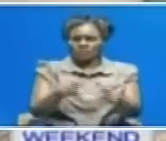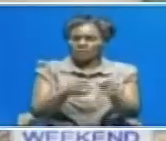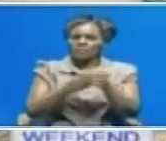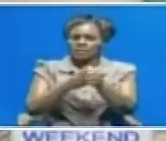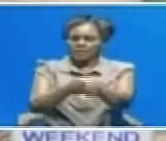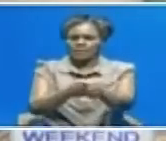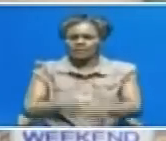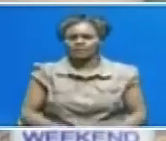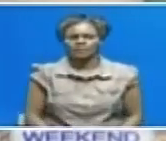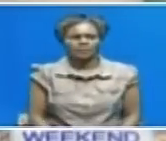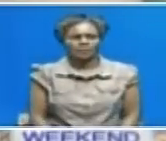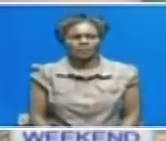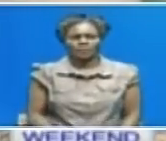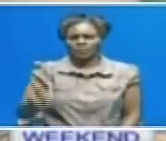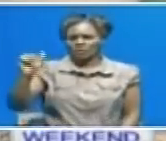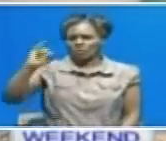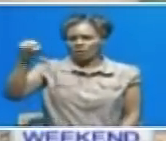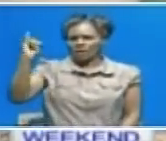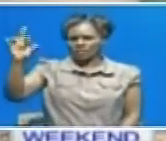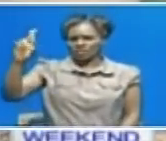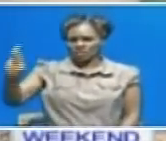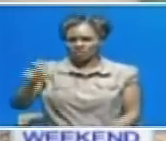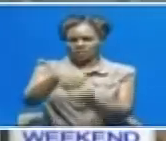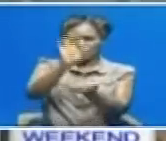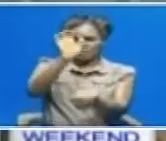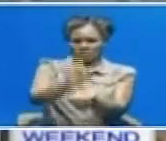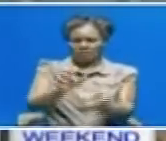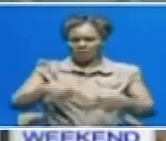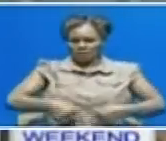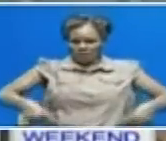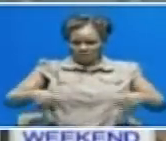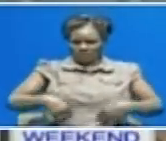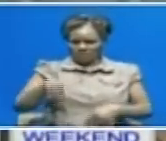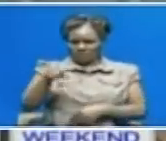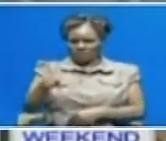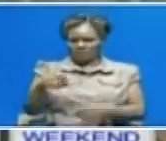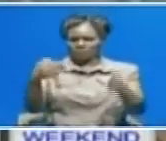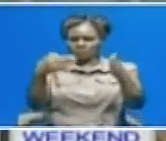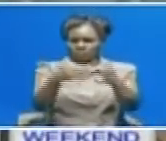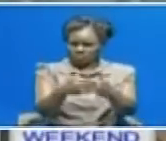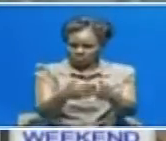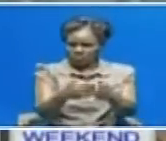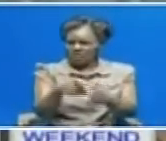ground. Wajir, Tana River, Mandera and Garissa counties remain under curfew, a